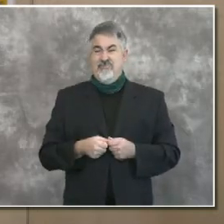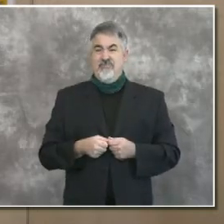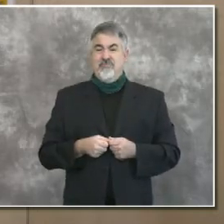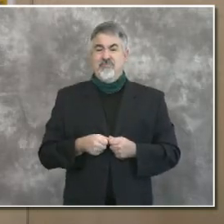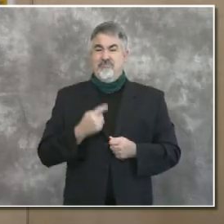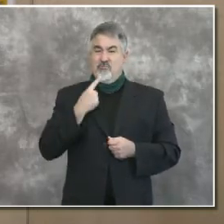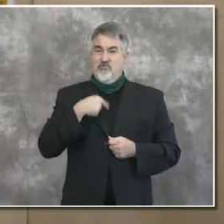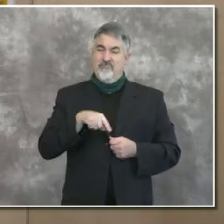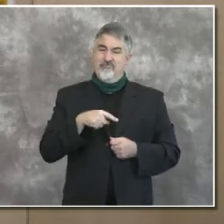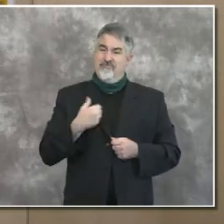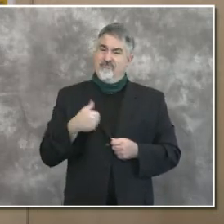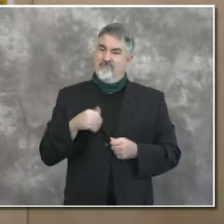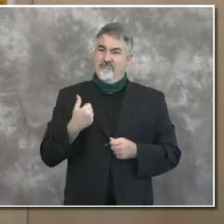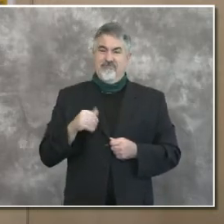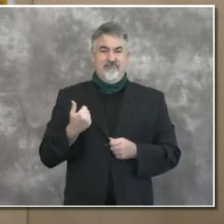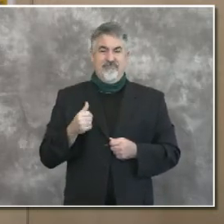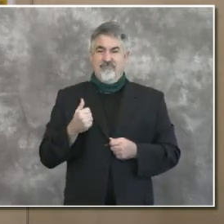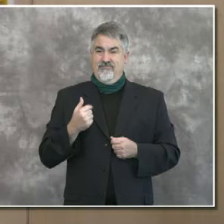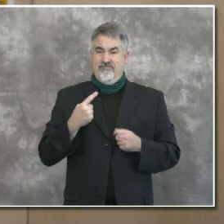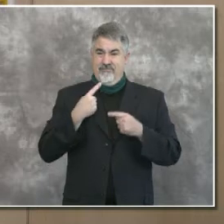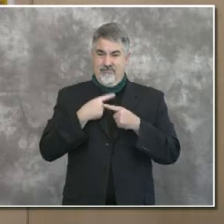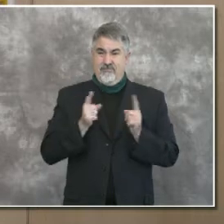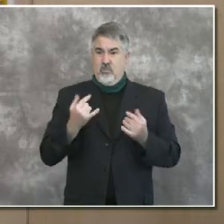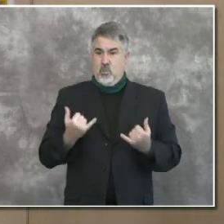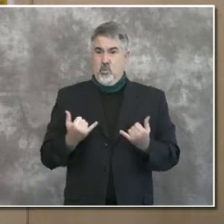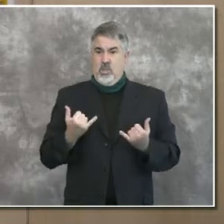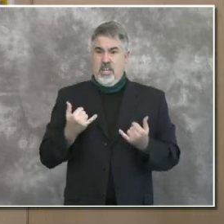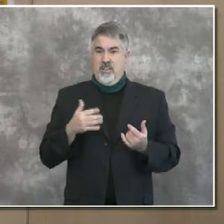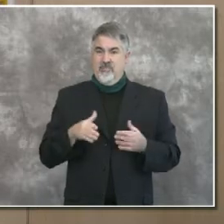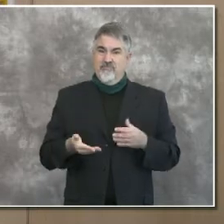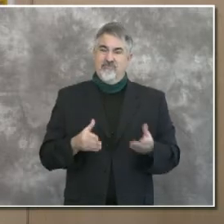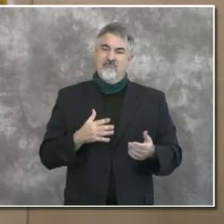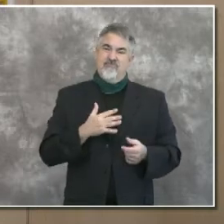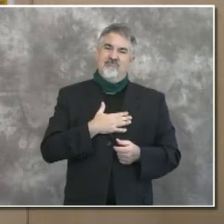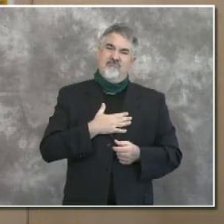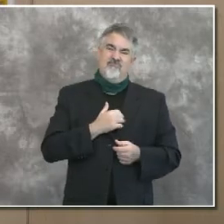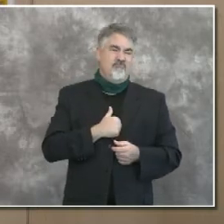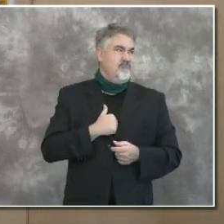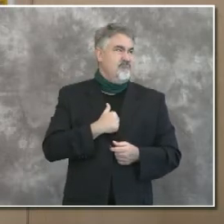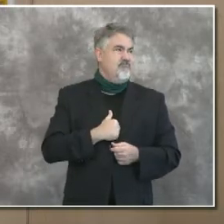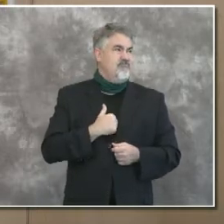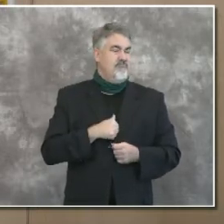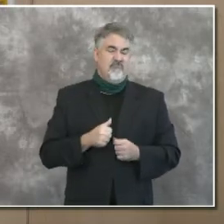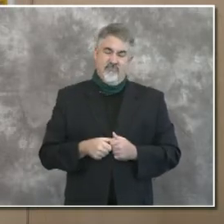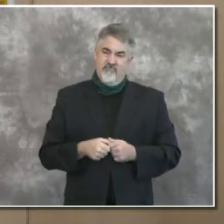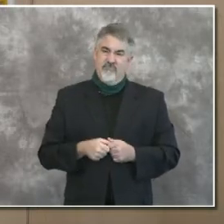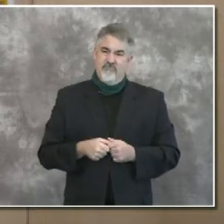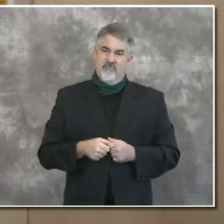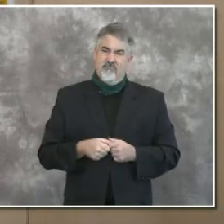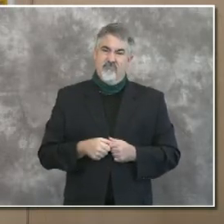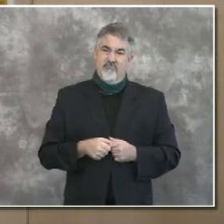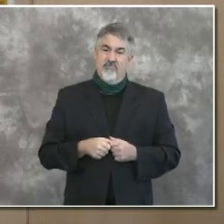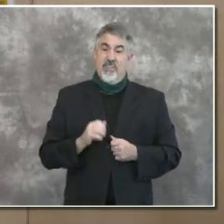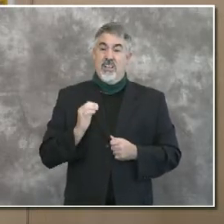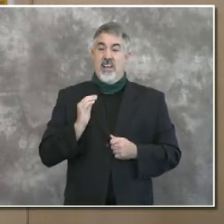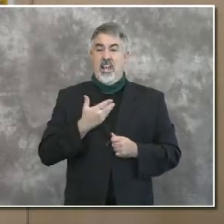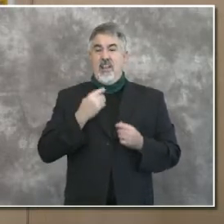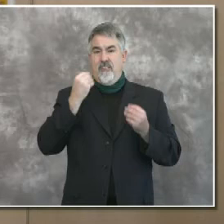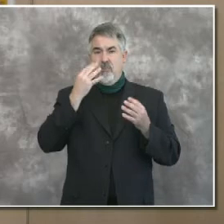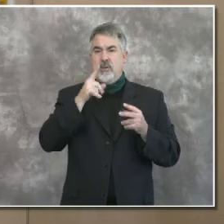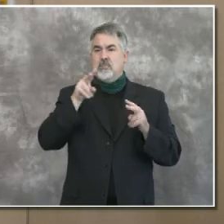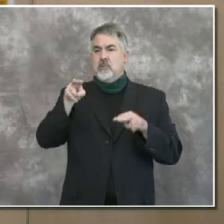individuals that were announced today who have died. As a reminder, all of our demographic information can be found on